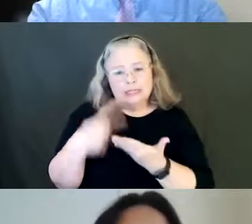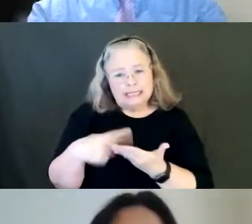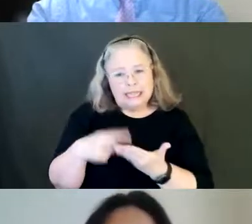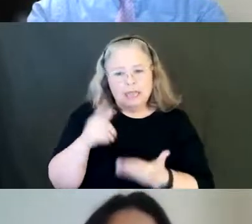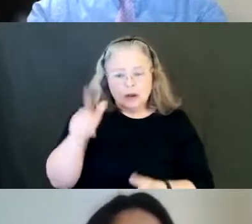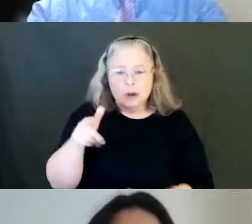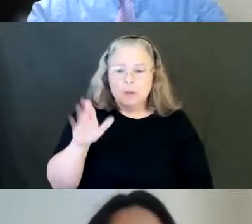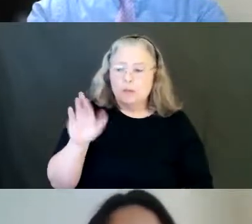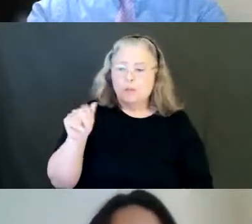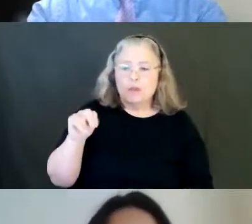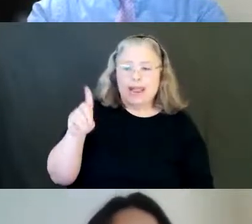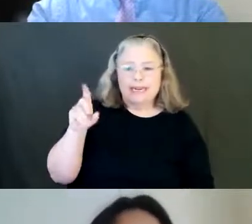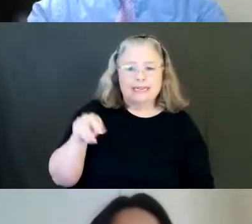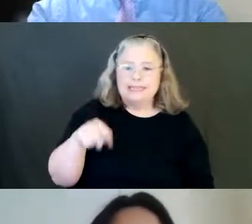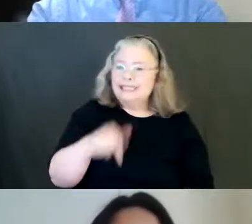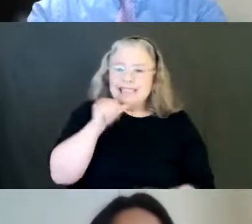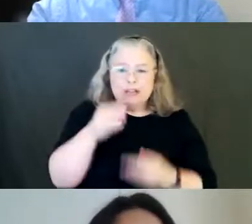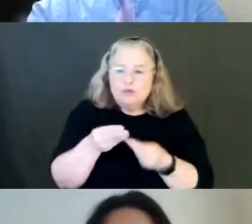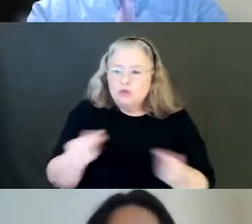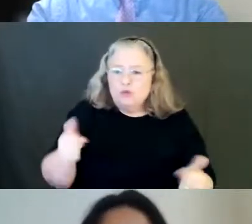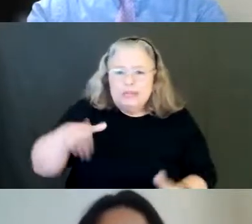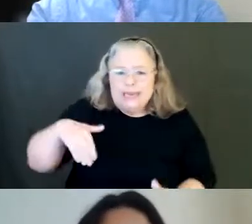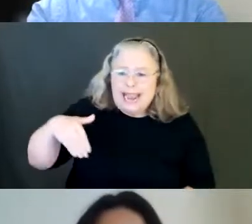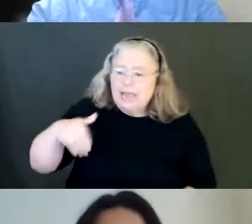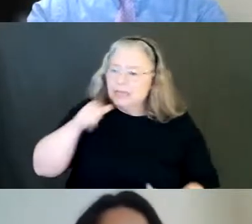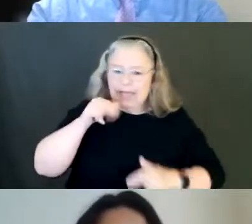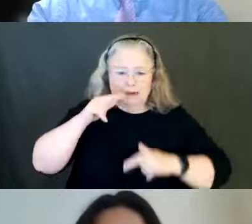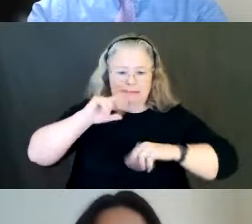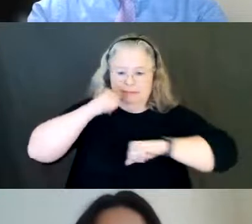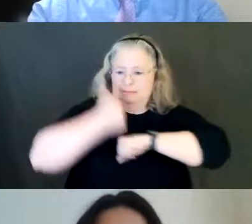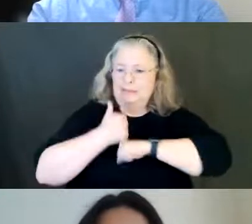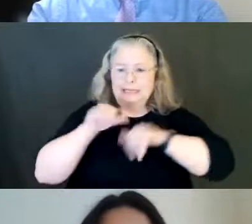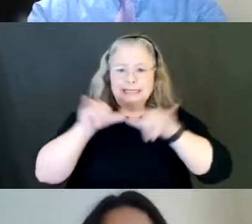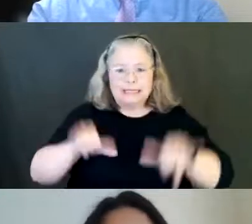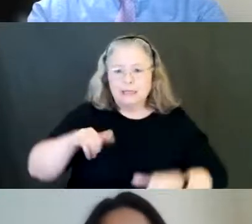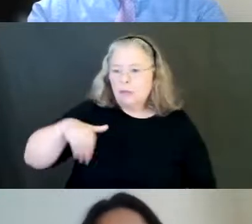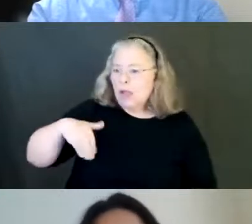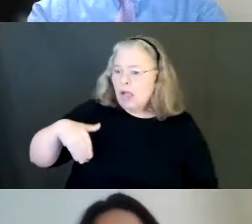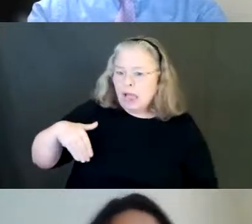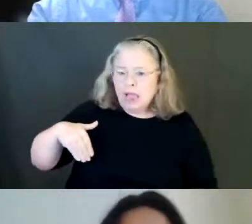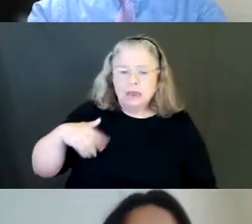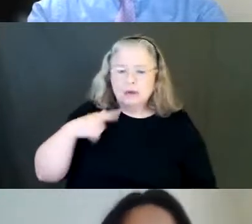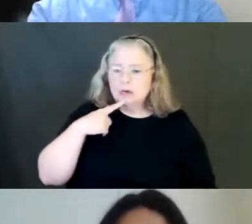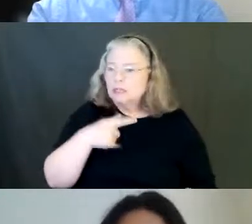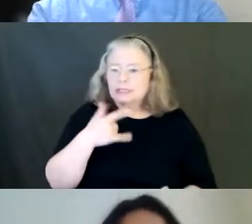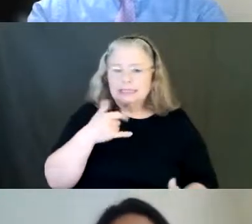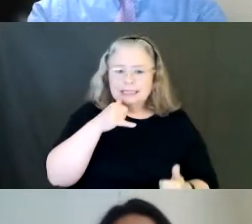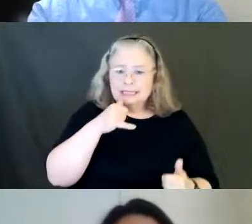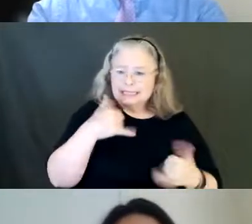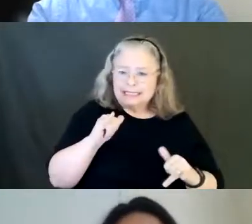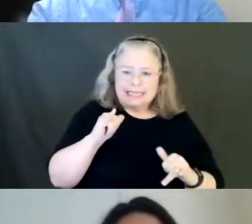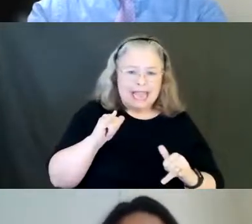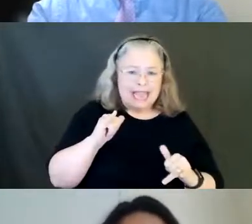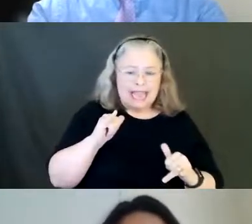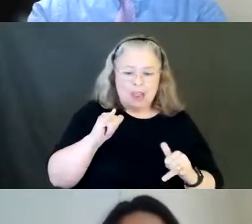Like Brandon mentioned, this isn't a solution yet. This isn't a built system. This isn't something that is so fleshed out and just ready to